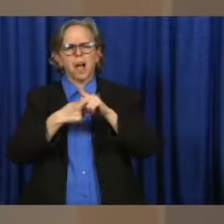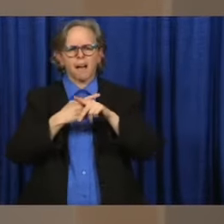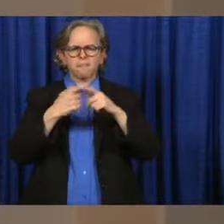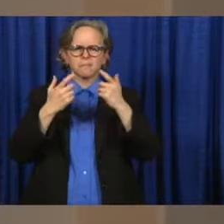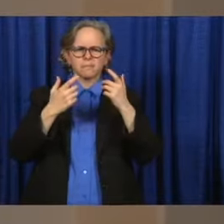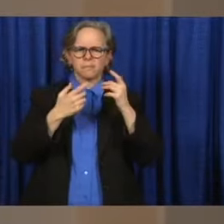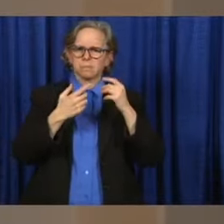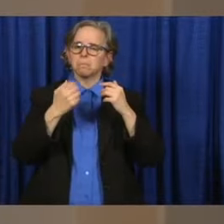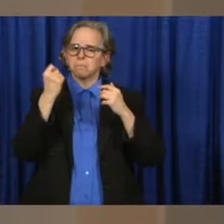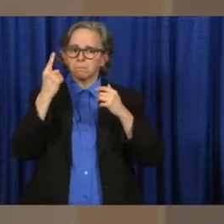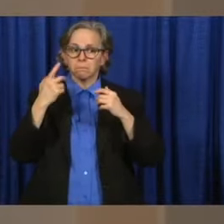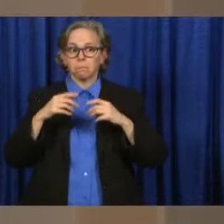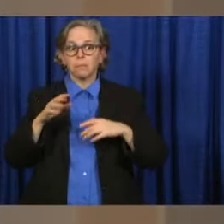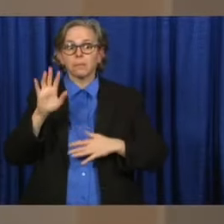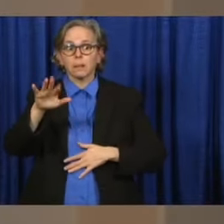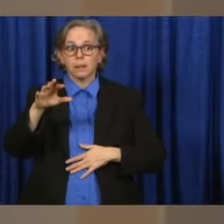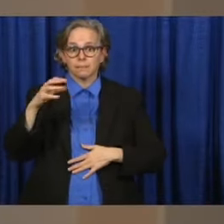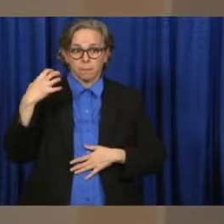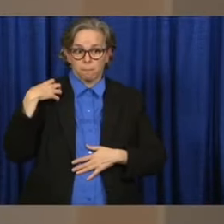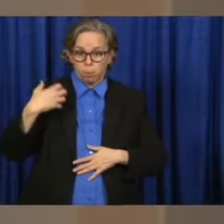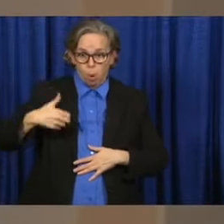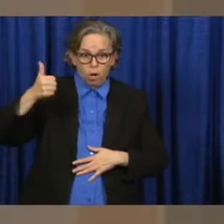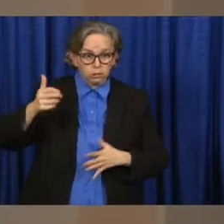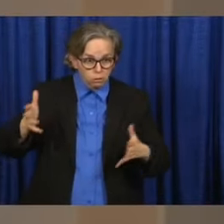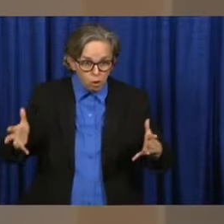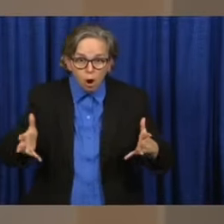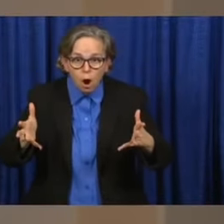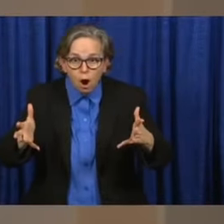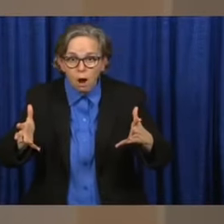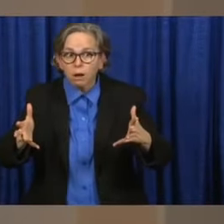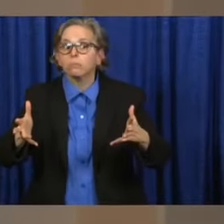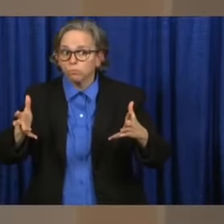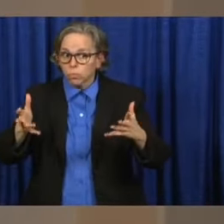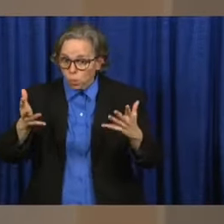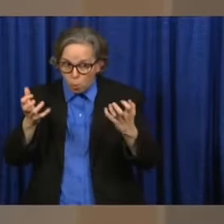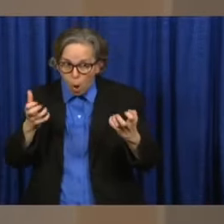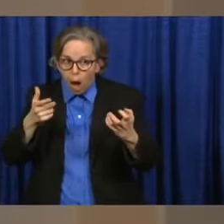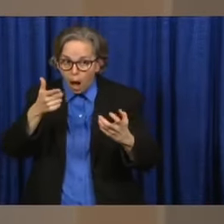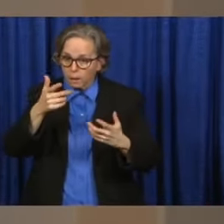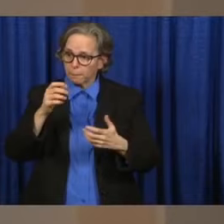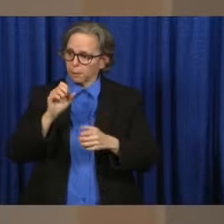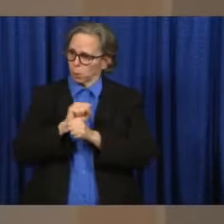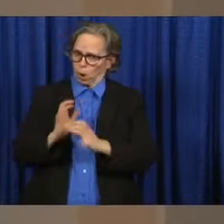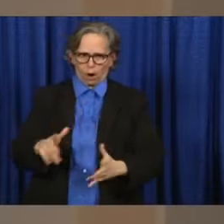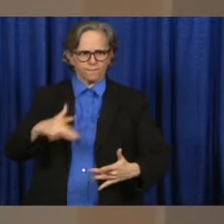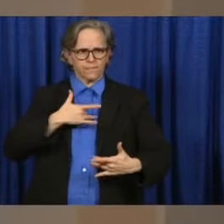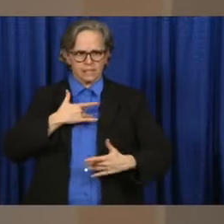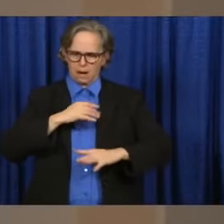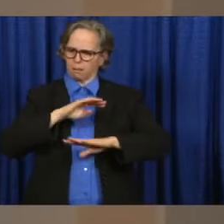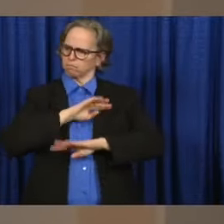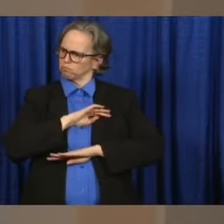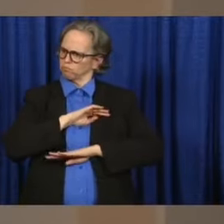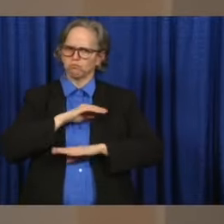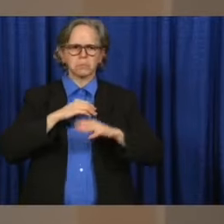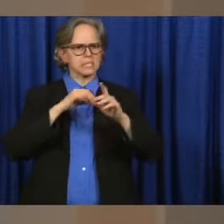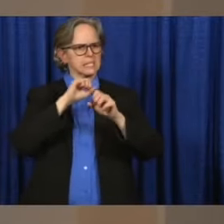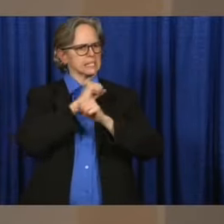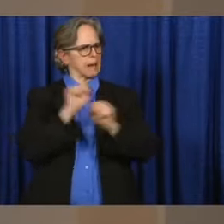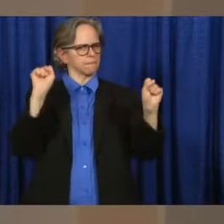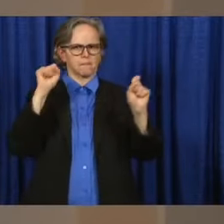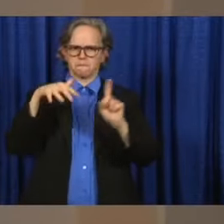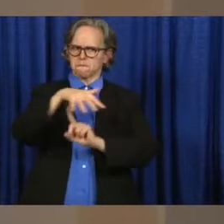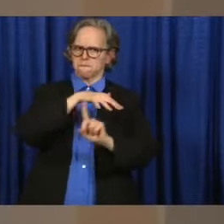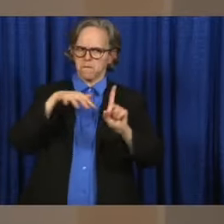employers that we've talked to encourage that and want their employers to feel comfortable and do that and want a safe environment for them to work